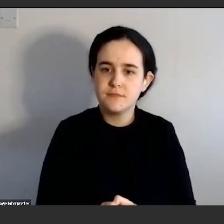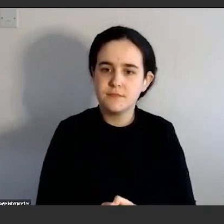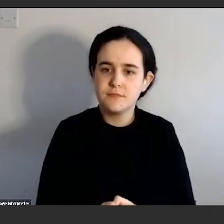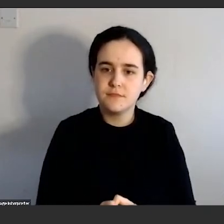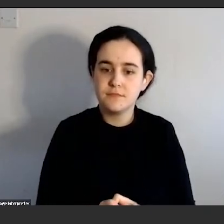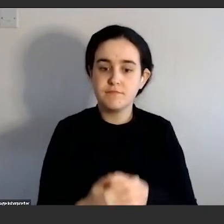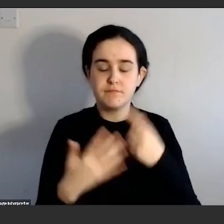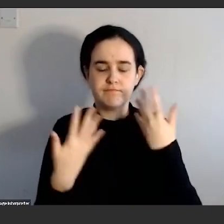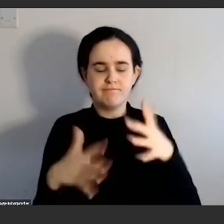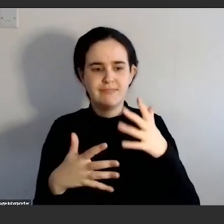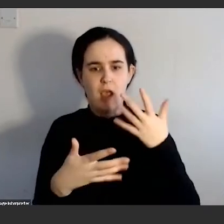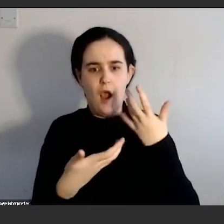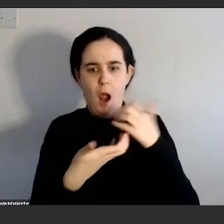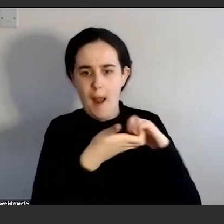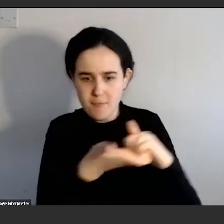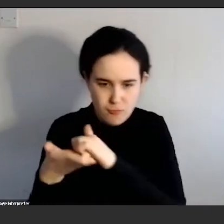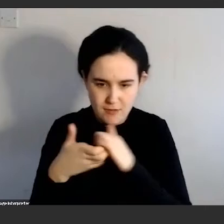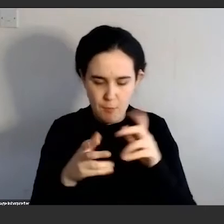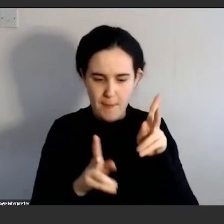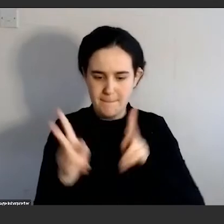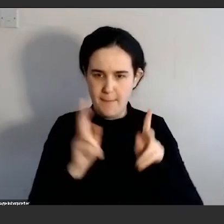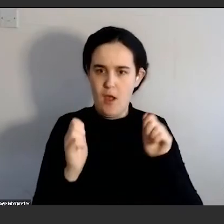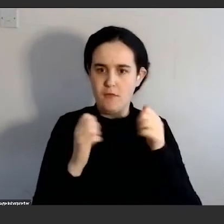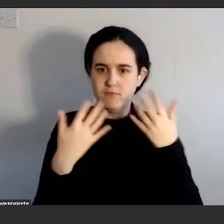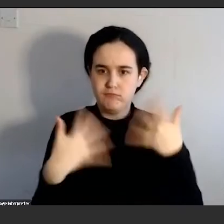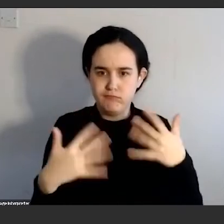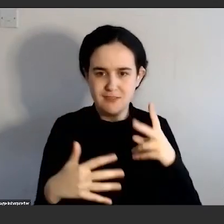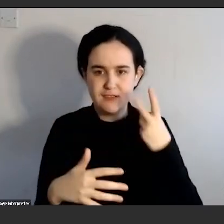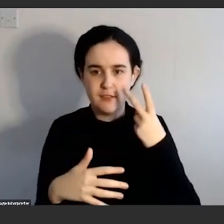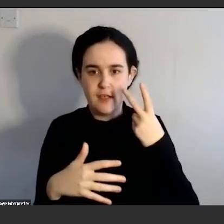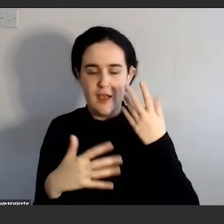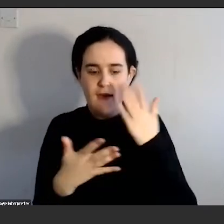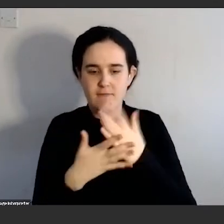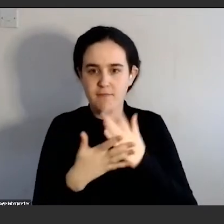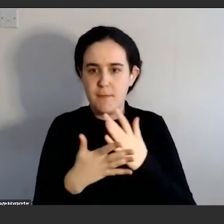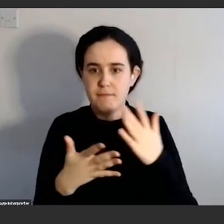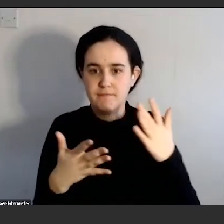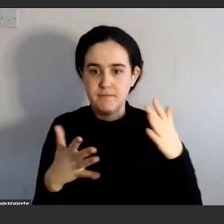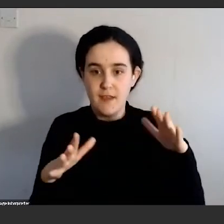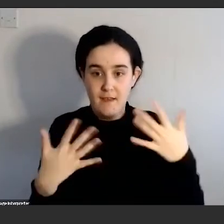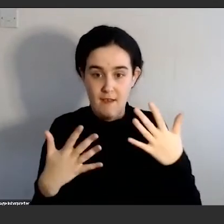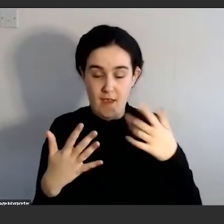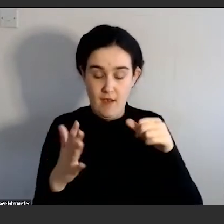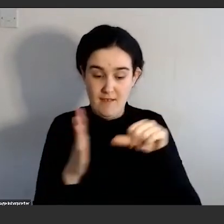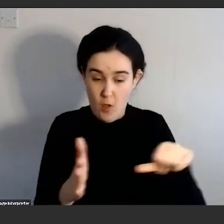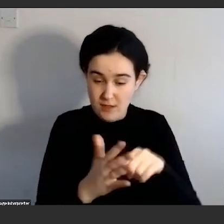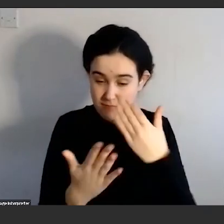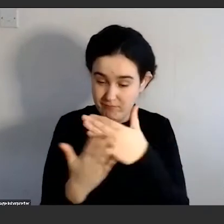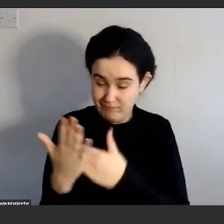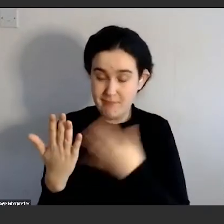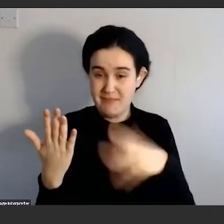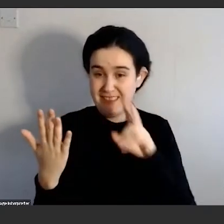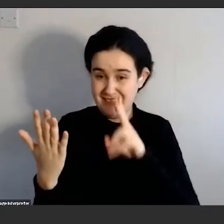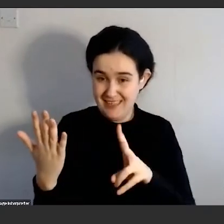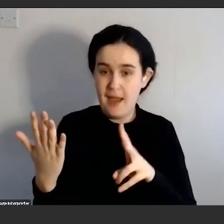that sort of overcame this difficulty, and they perform and they provide us